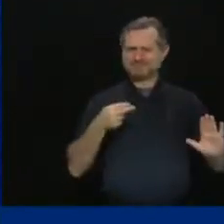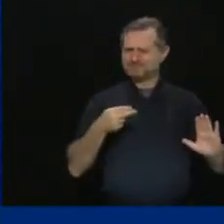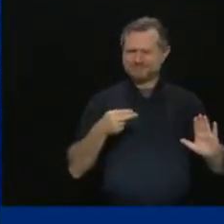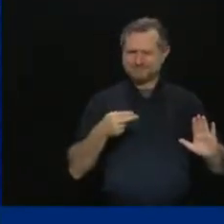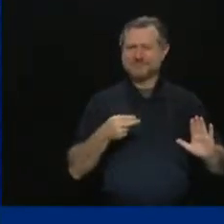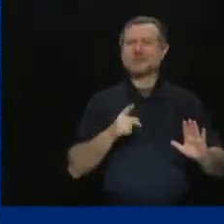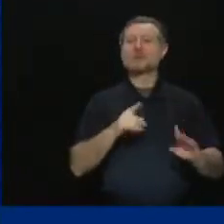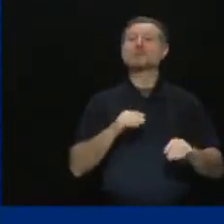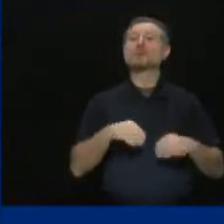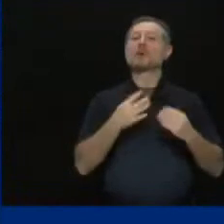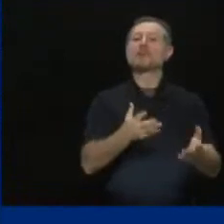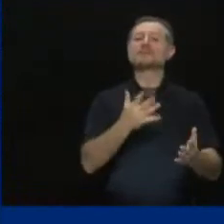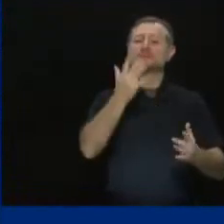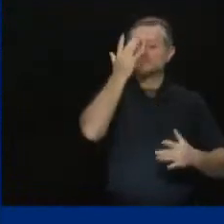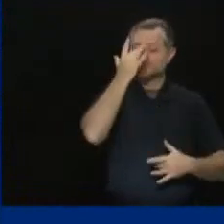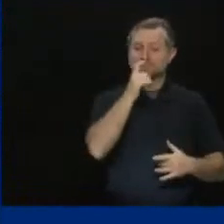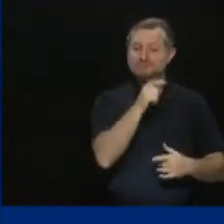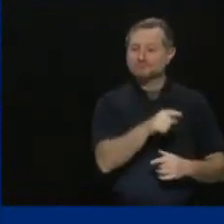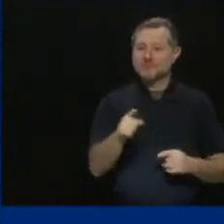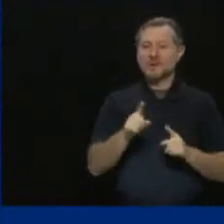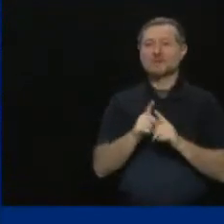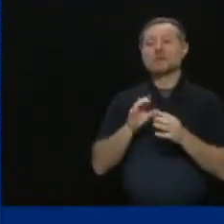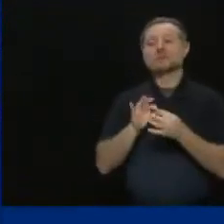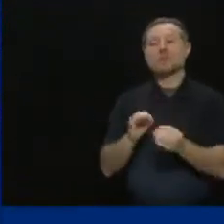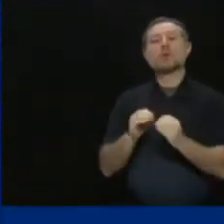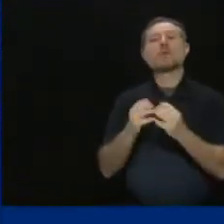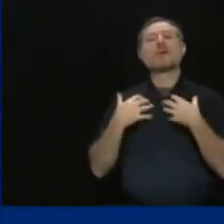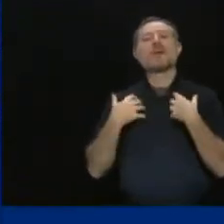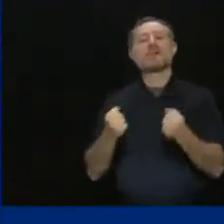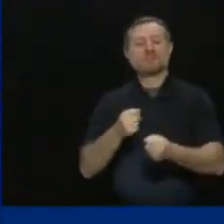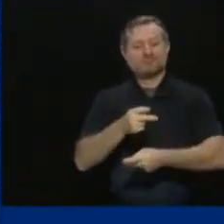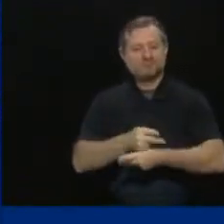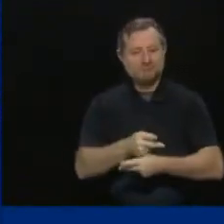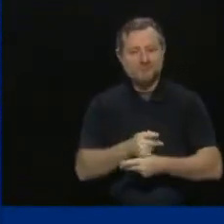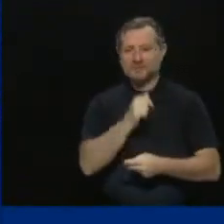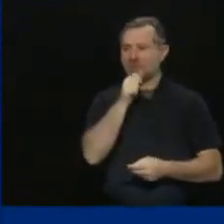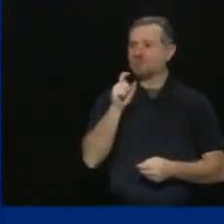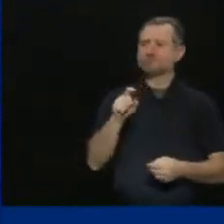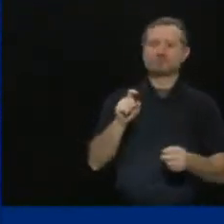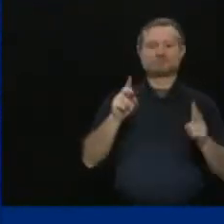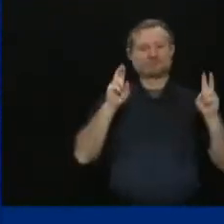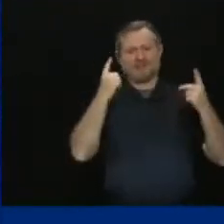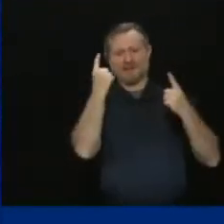sick people with health care should not be considered revolutionary.